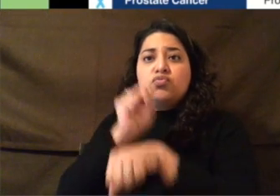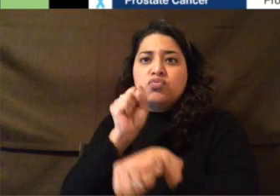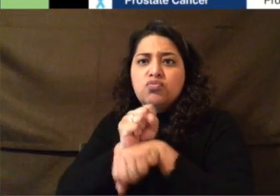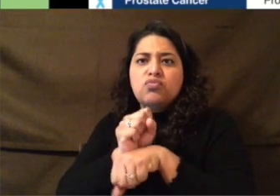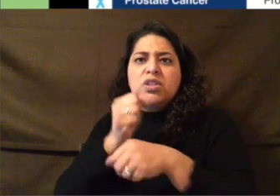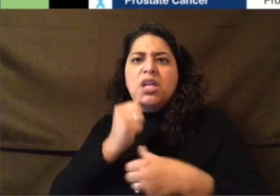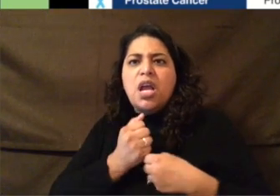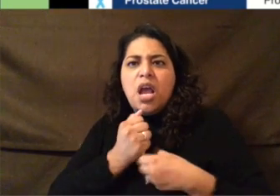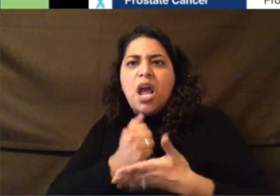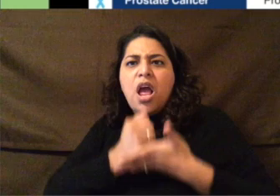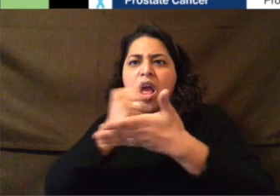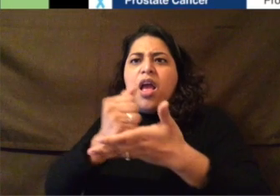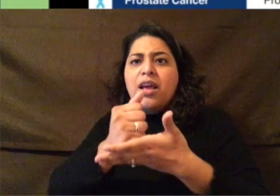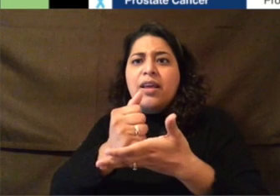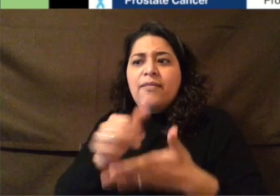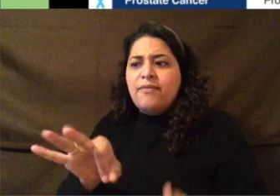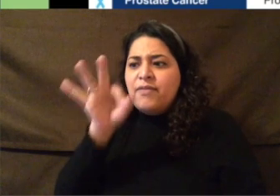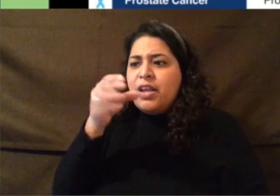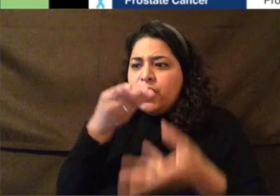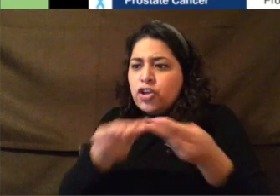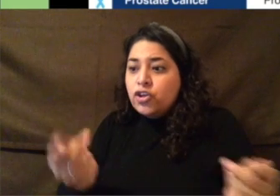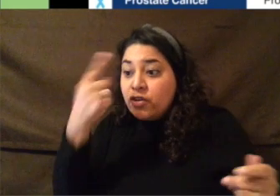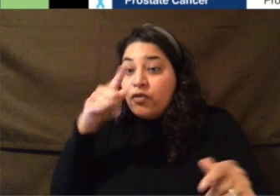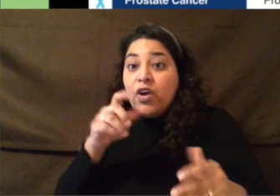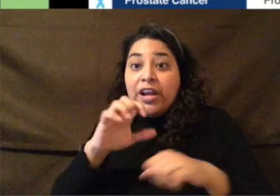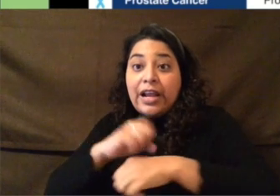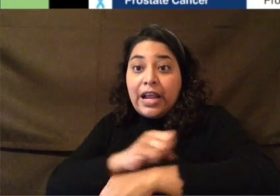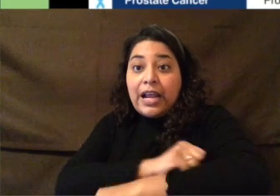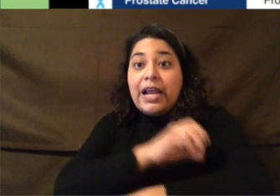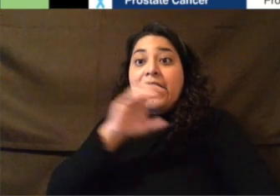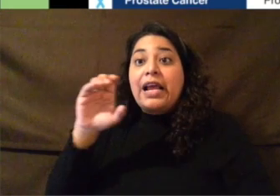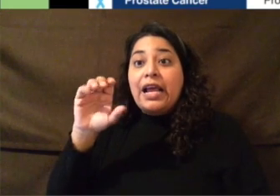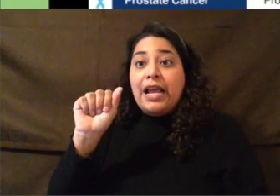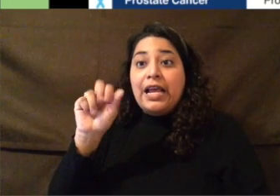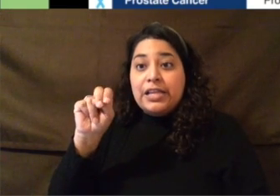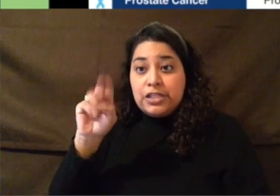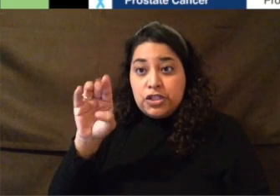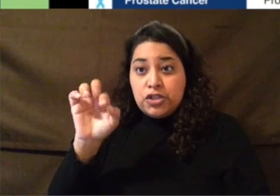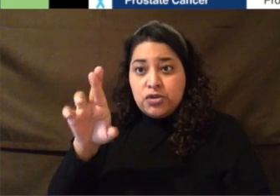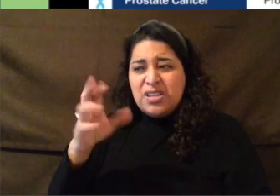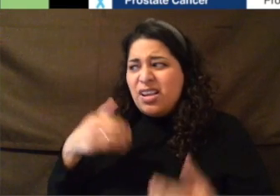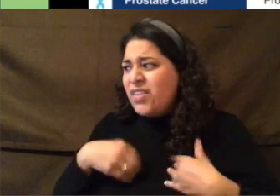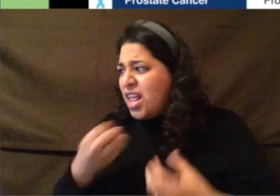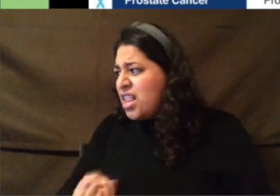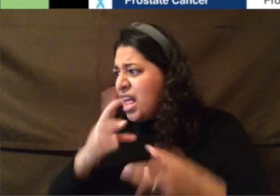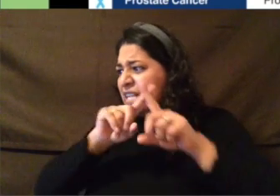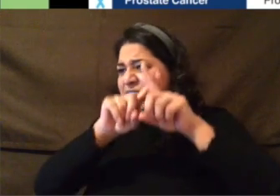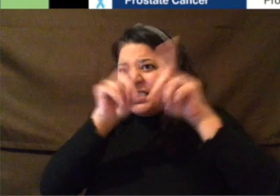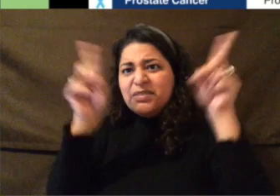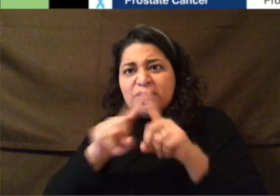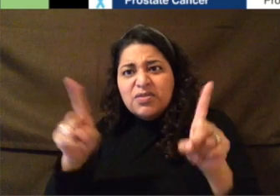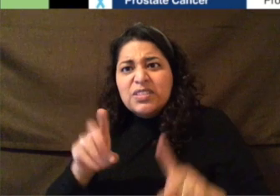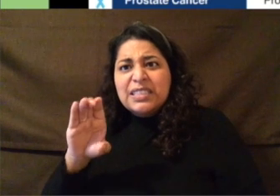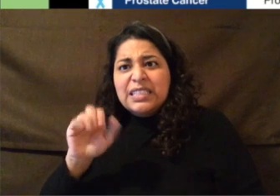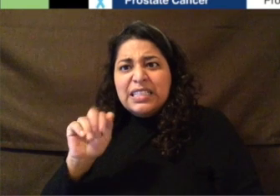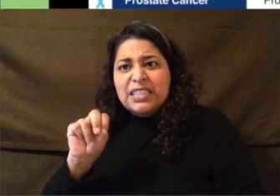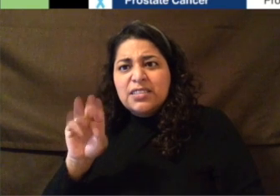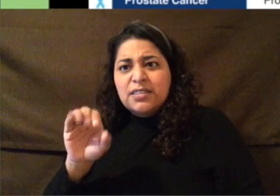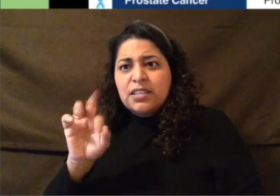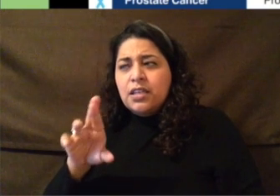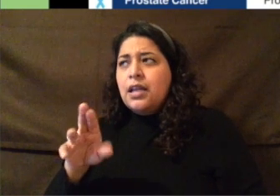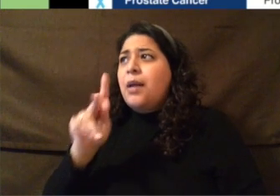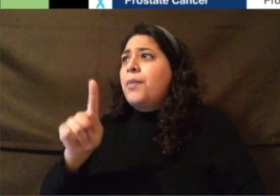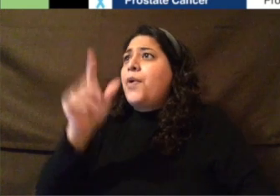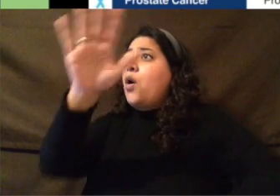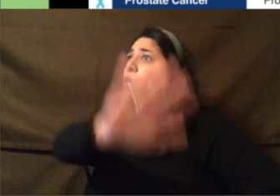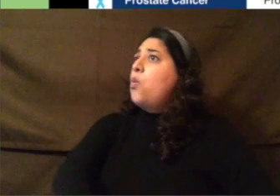that work in order to help find a cure for cancers. And look at all these different cancers. So a lot of people around the